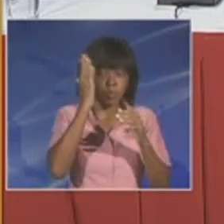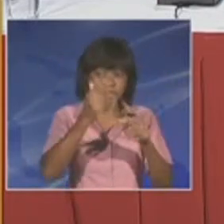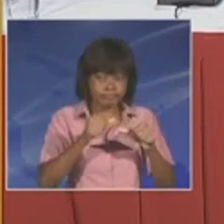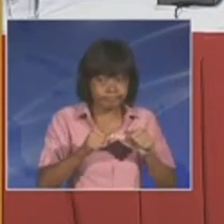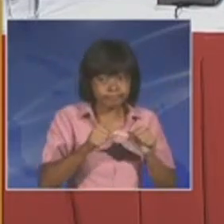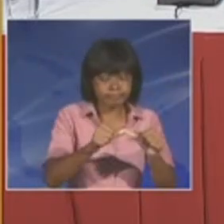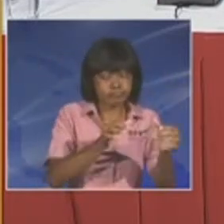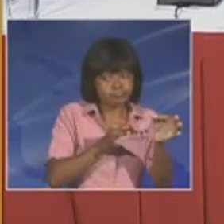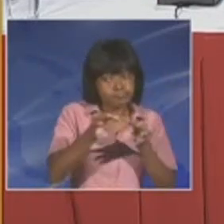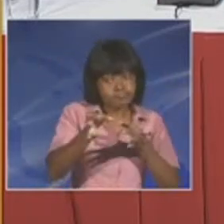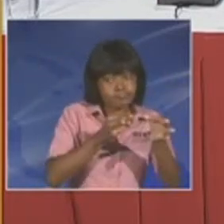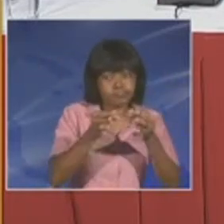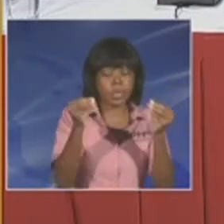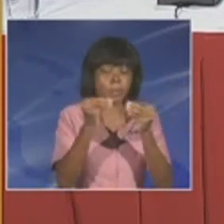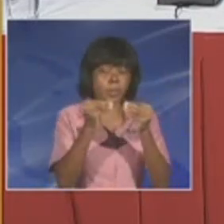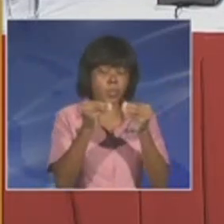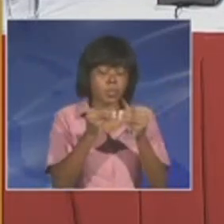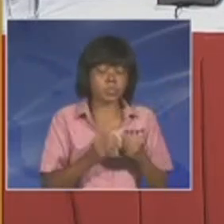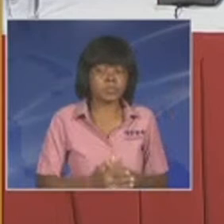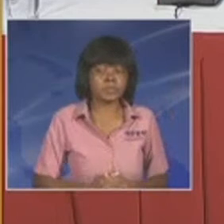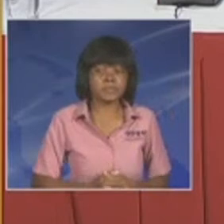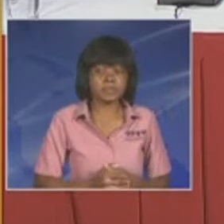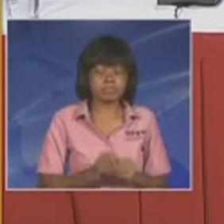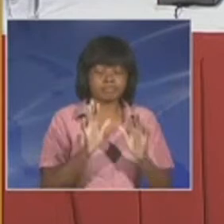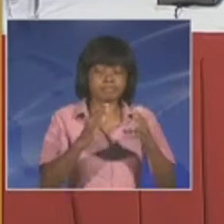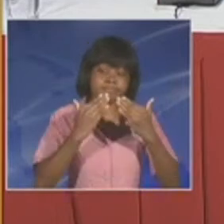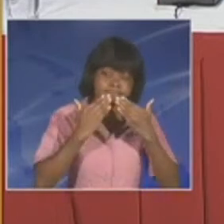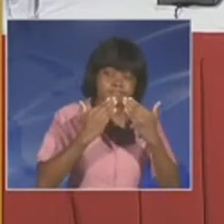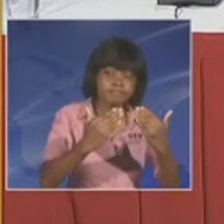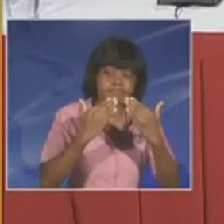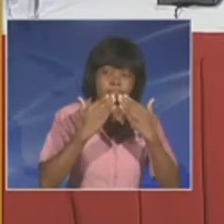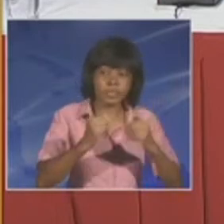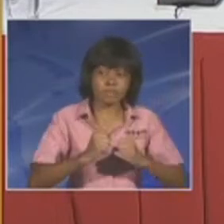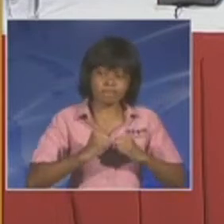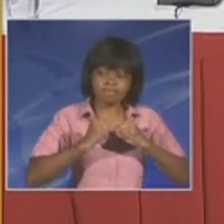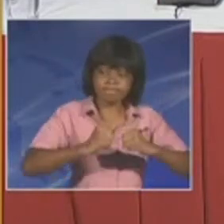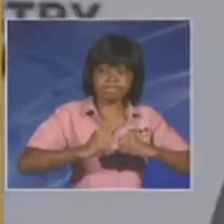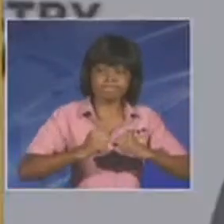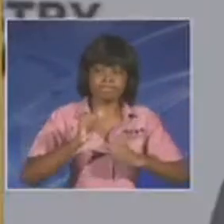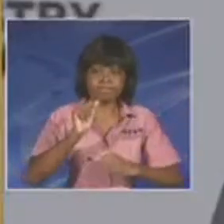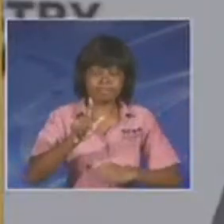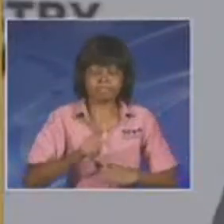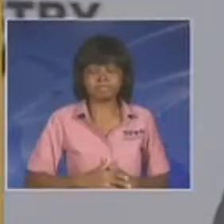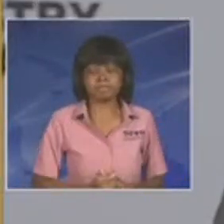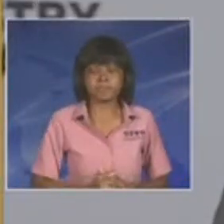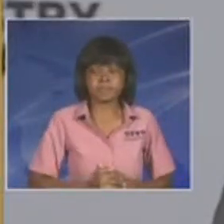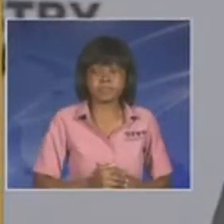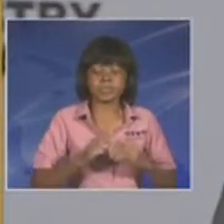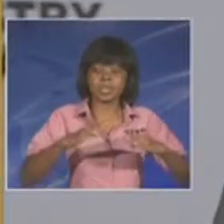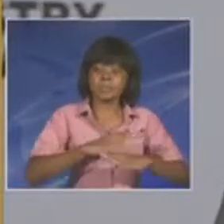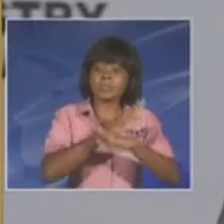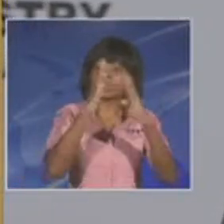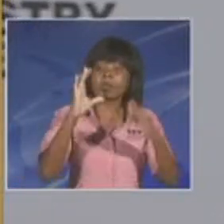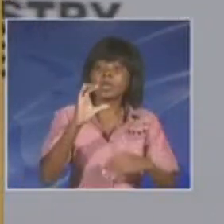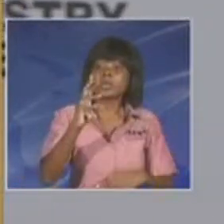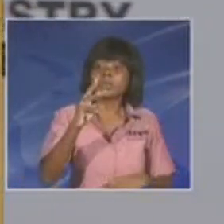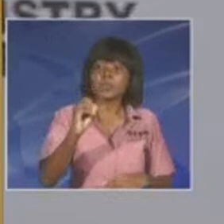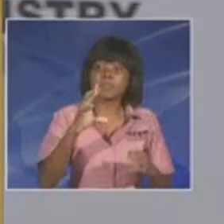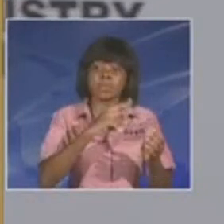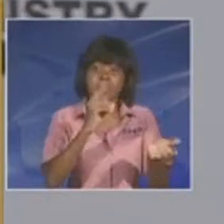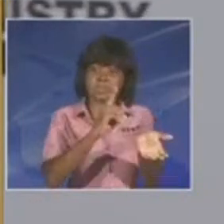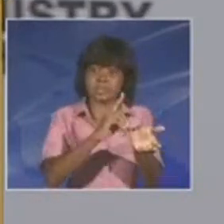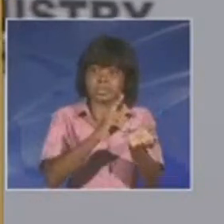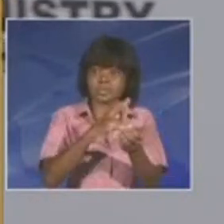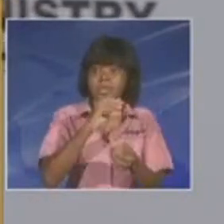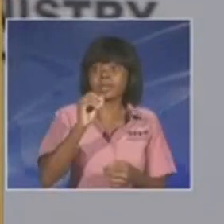update. Thank you, Mr. Alexander. Good morning to the Chief Medical Officer, to Dr. St. Bernard. Good morning to members of the